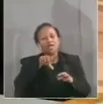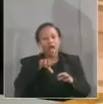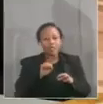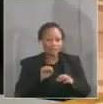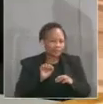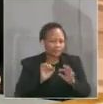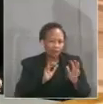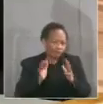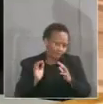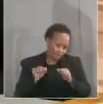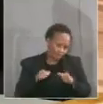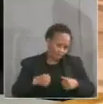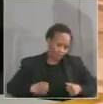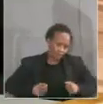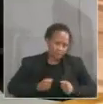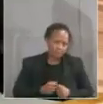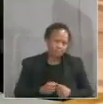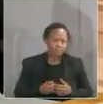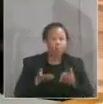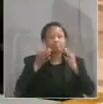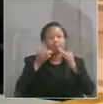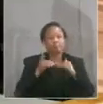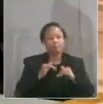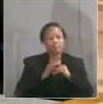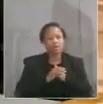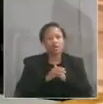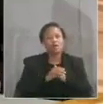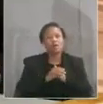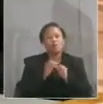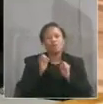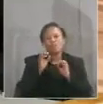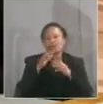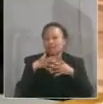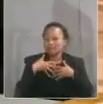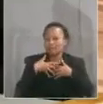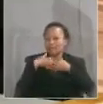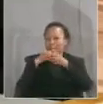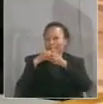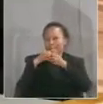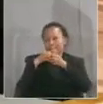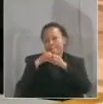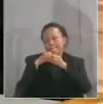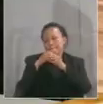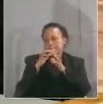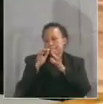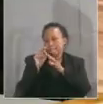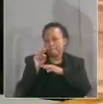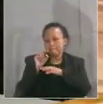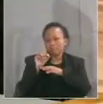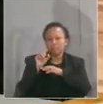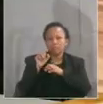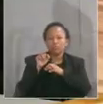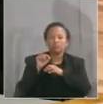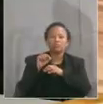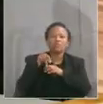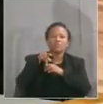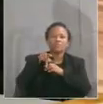Thank you. You may turn now to the topic of the establishment of the task team.